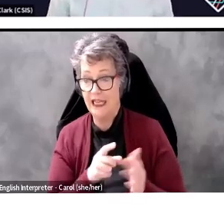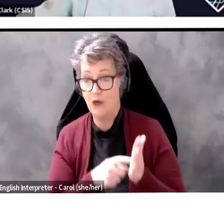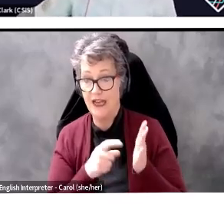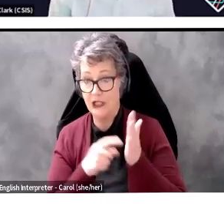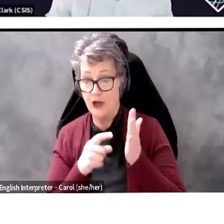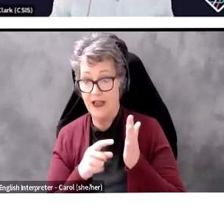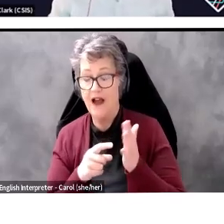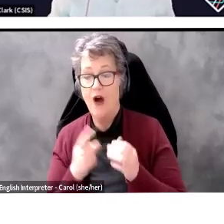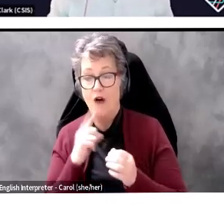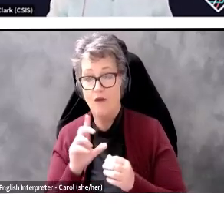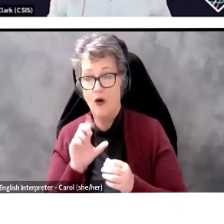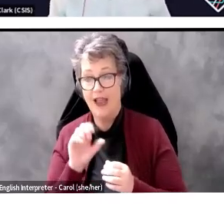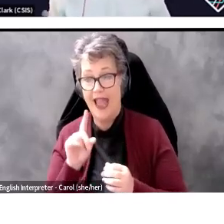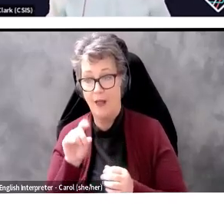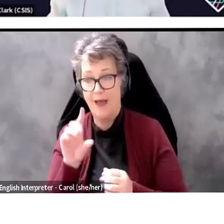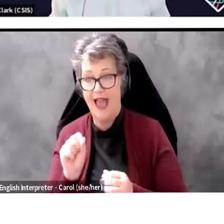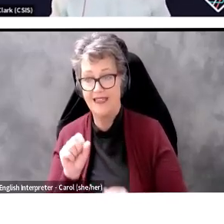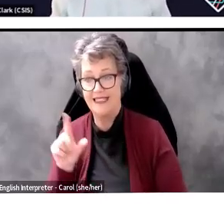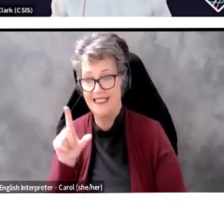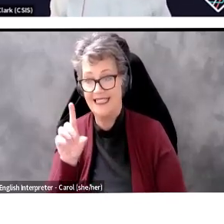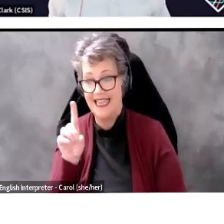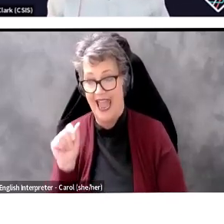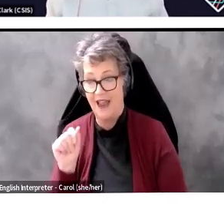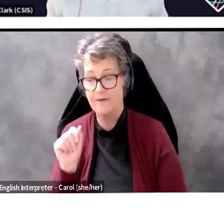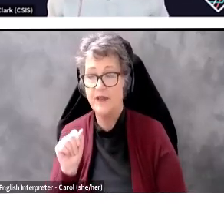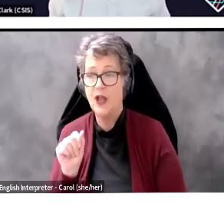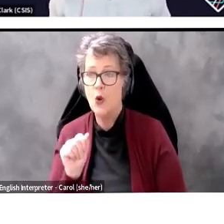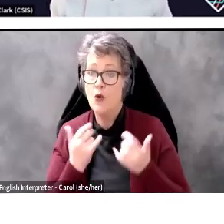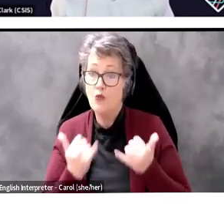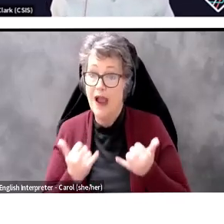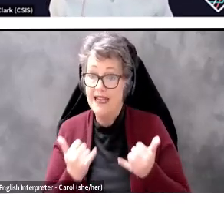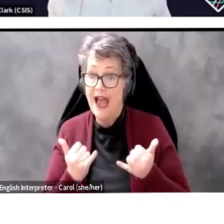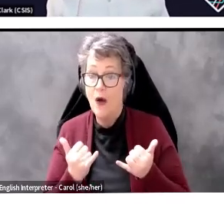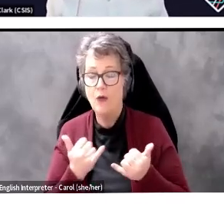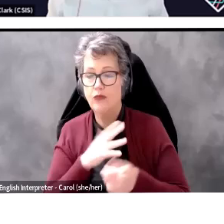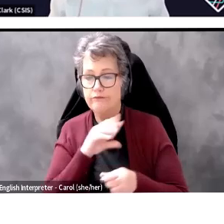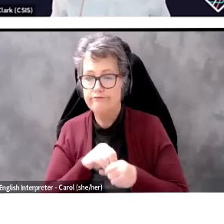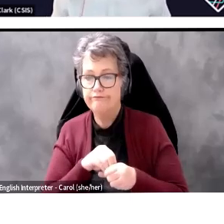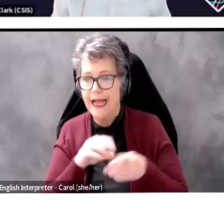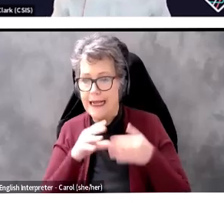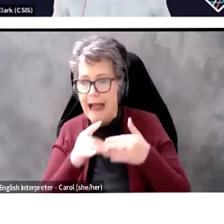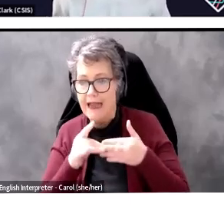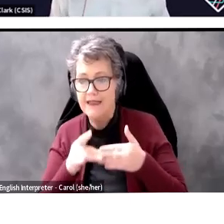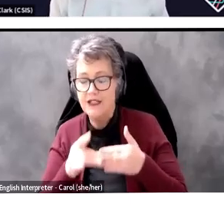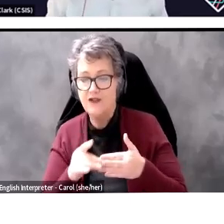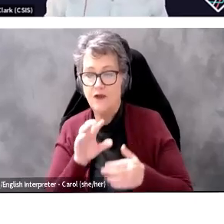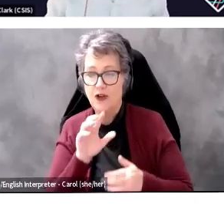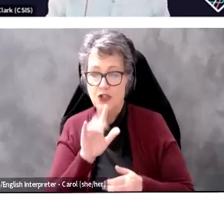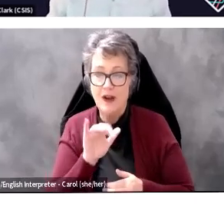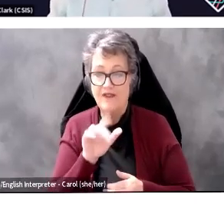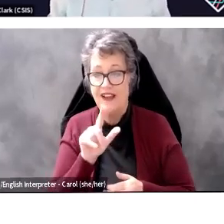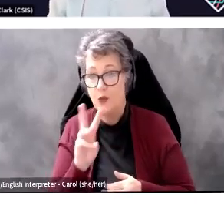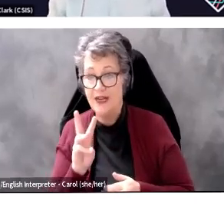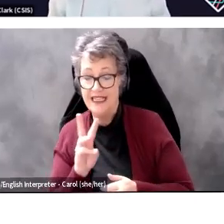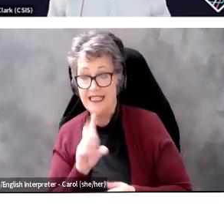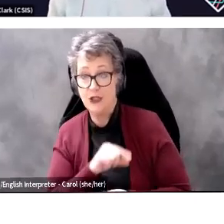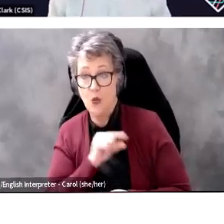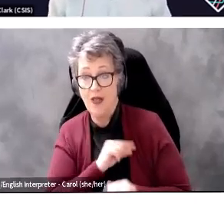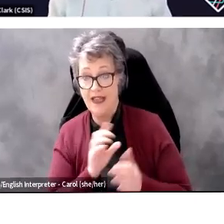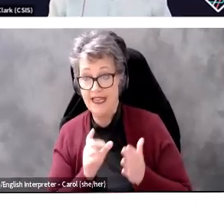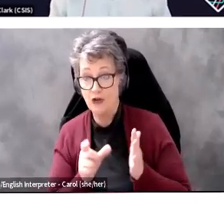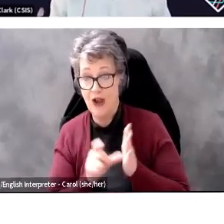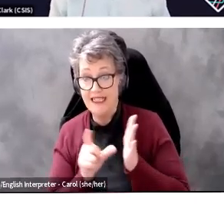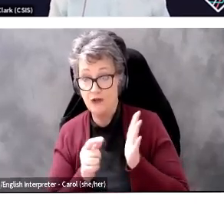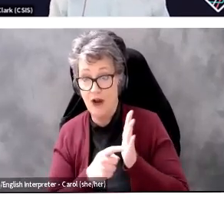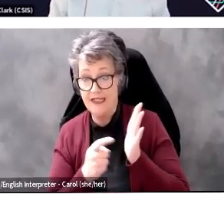criteria for CALPADS DA. We're currently in the midst of developing guidance for the 25-26 quality criteria, and we'll be